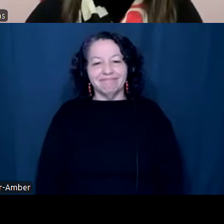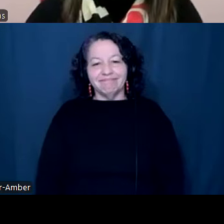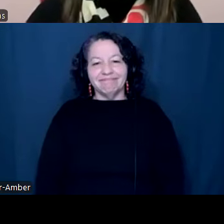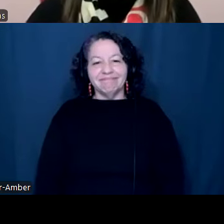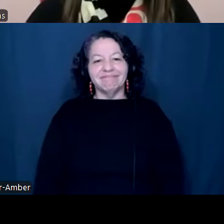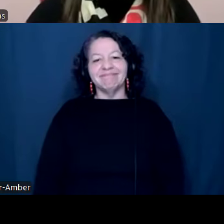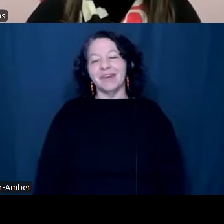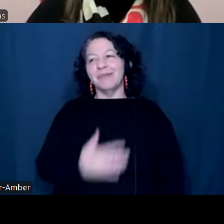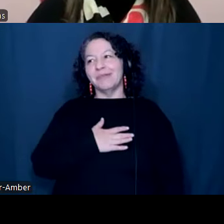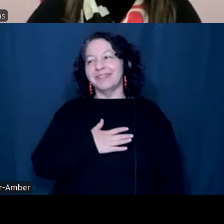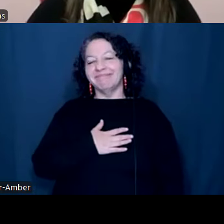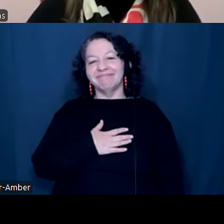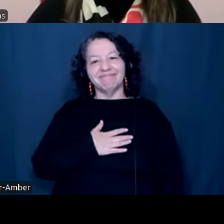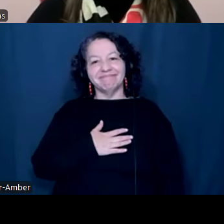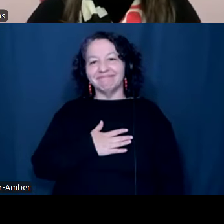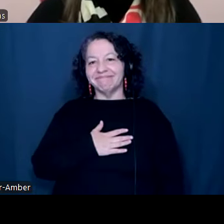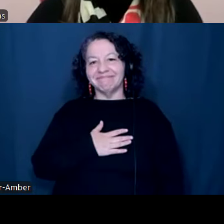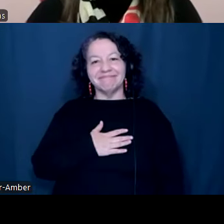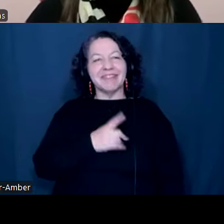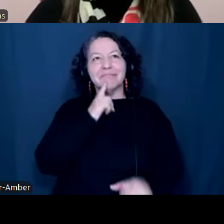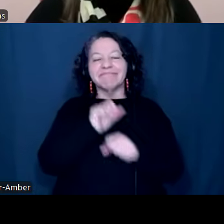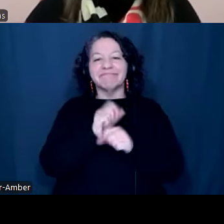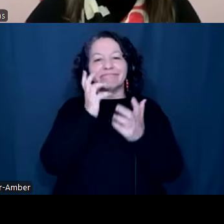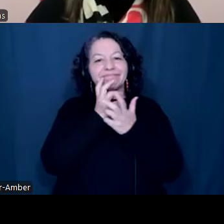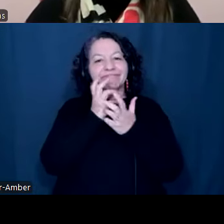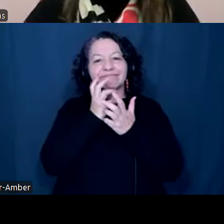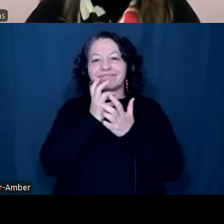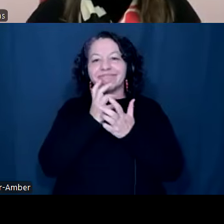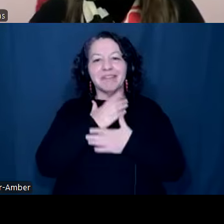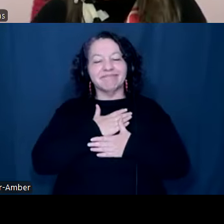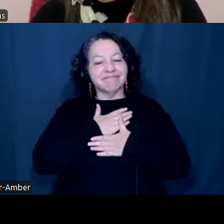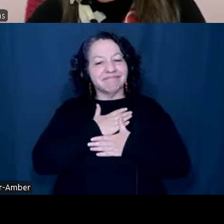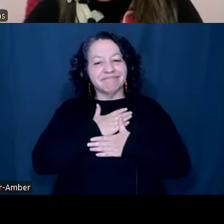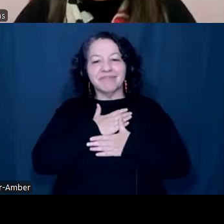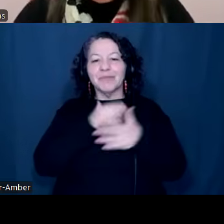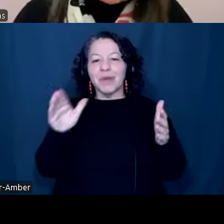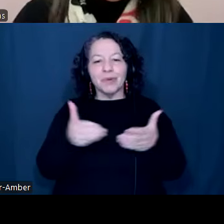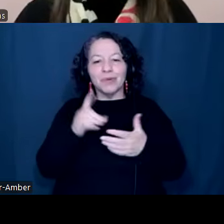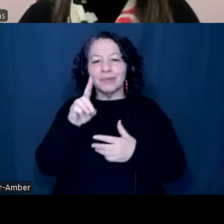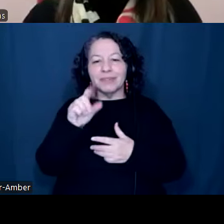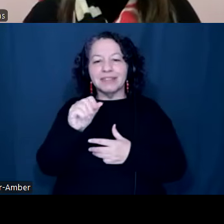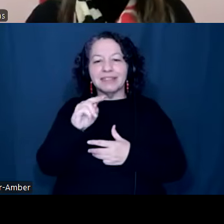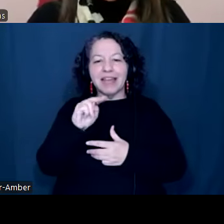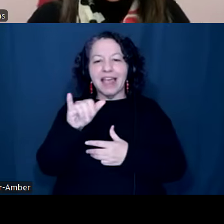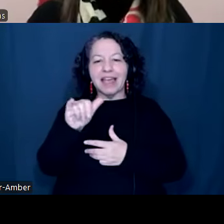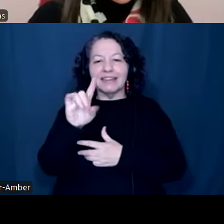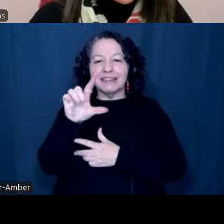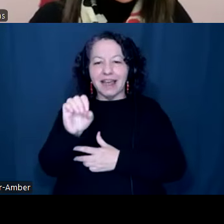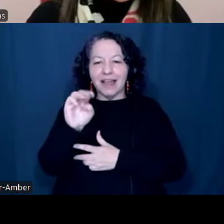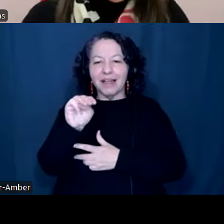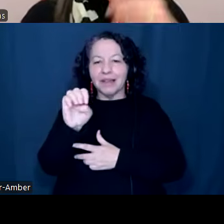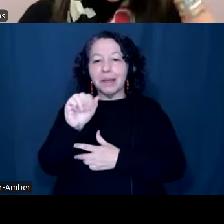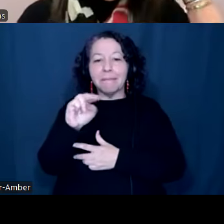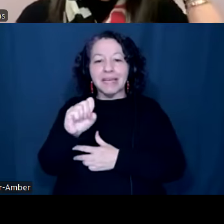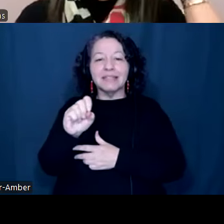It really gives me extraordinary pleasure to introduce Danyelle Means from the Museum of Indian Arts and Culture as